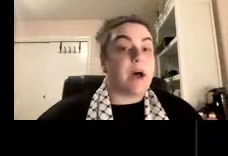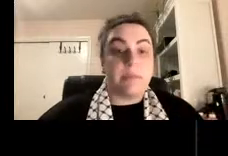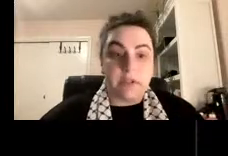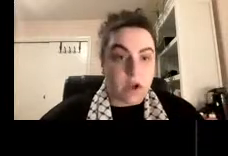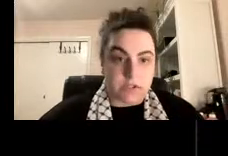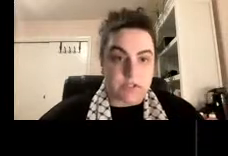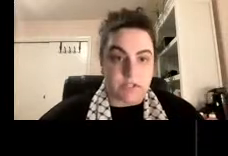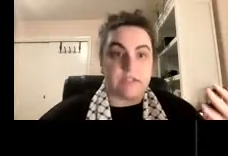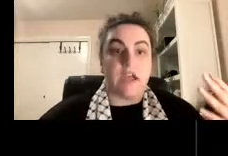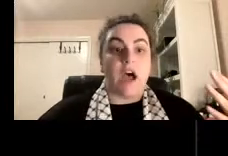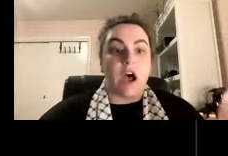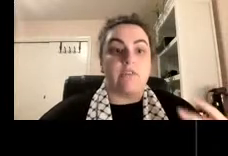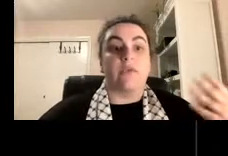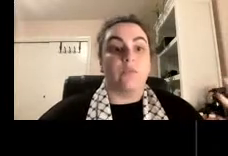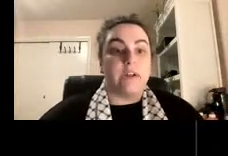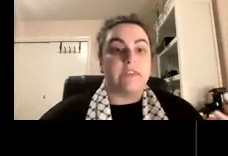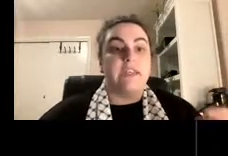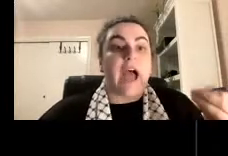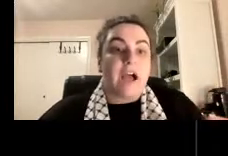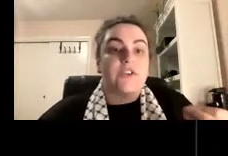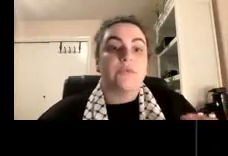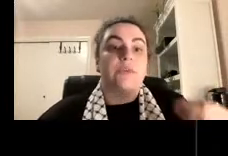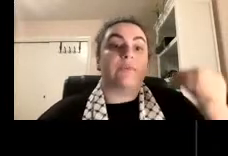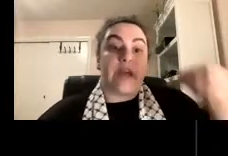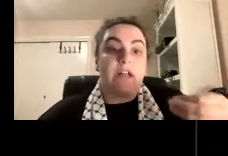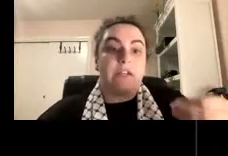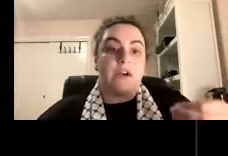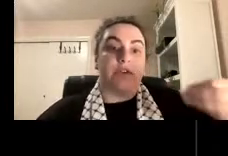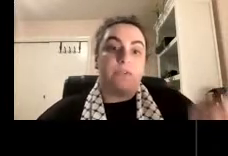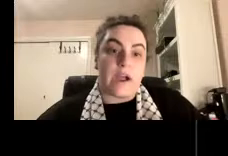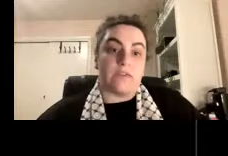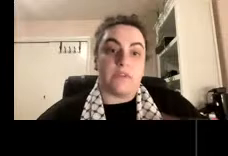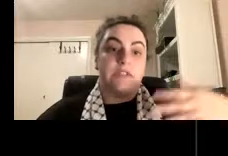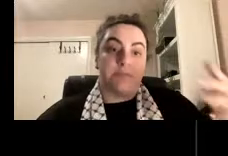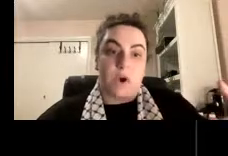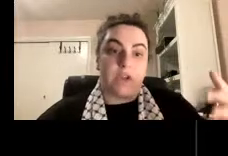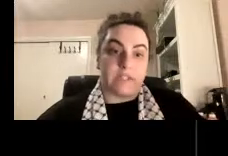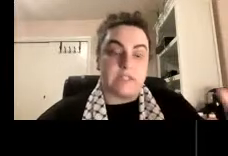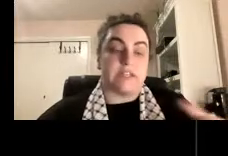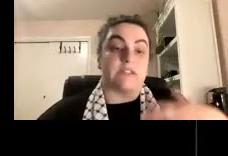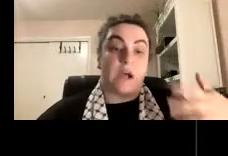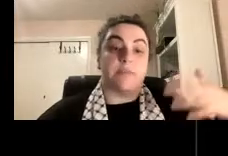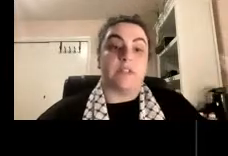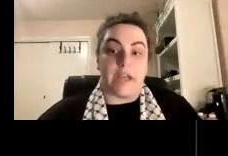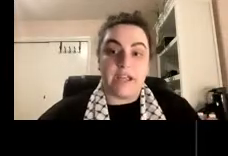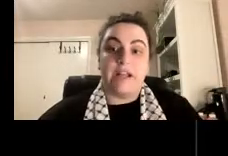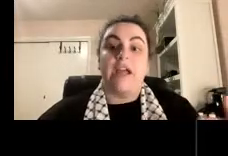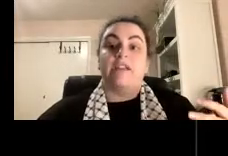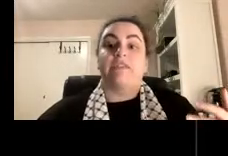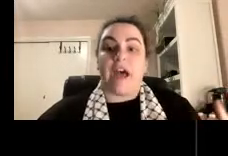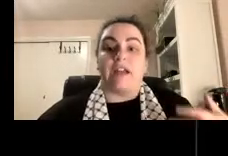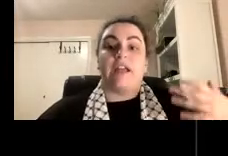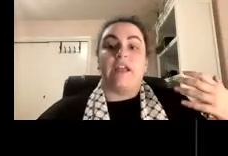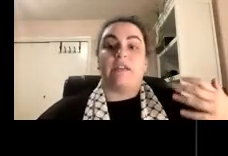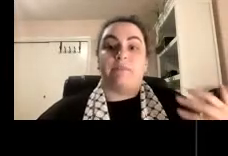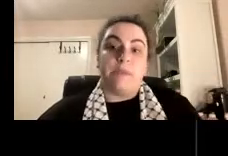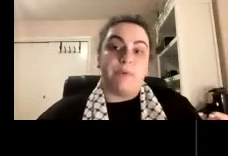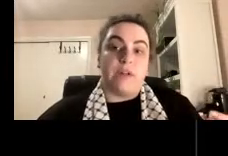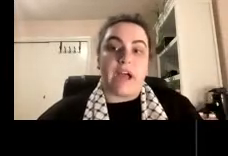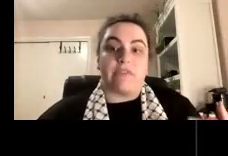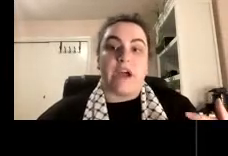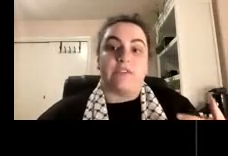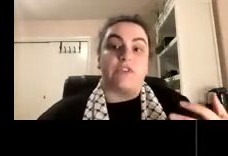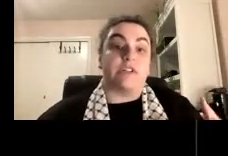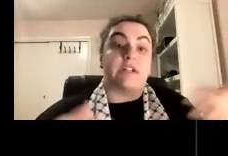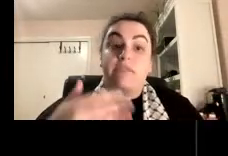the public consciousness of what the actual reality on the ground of these bonds is has come to light, that people